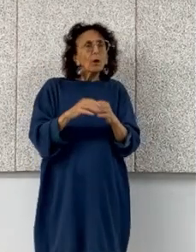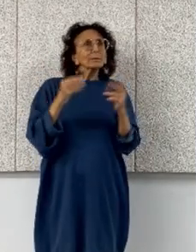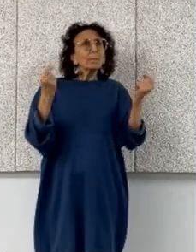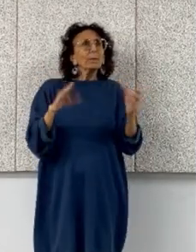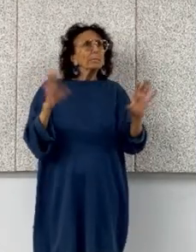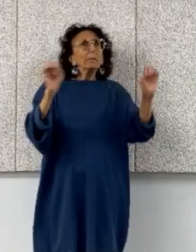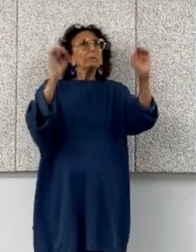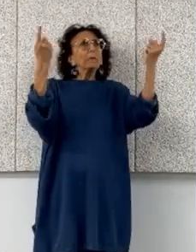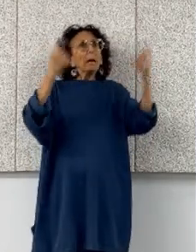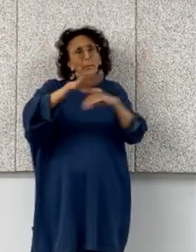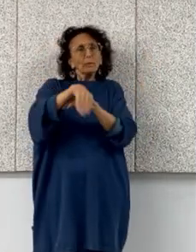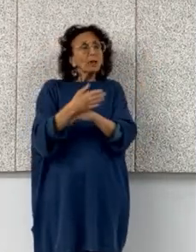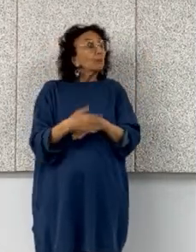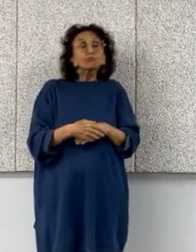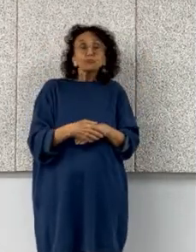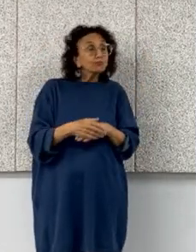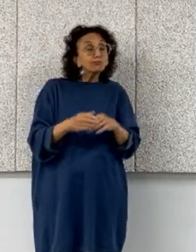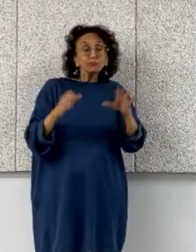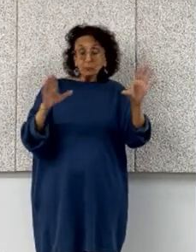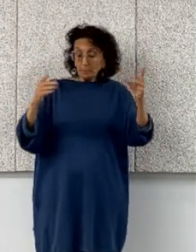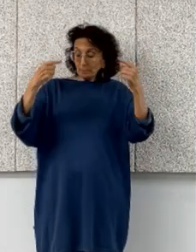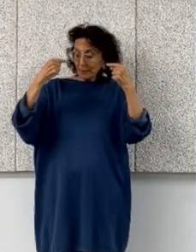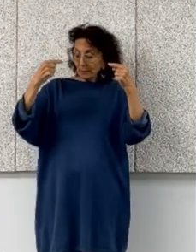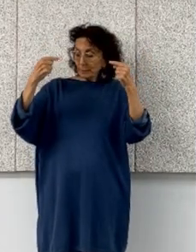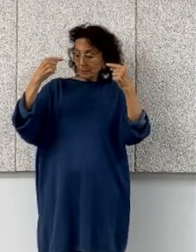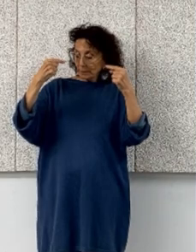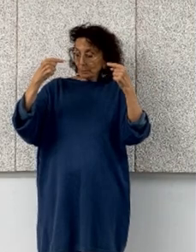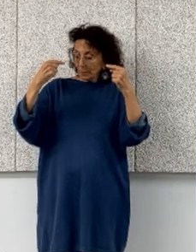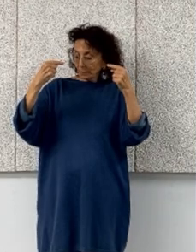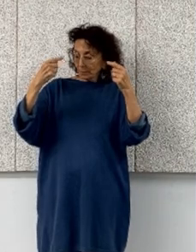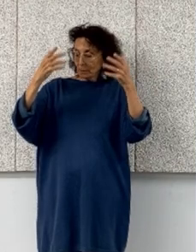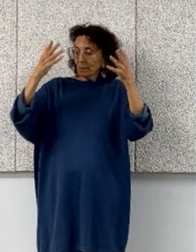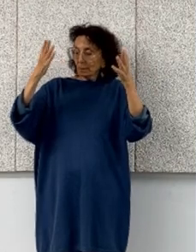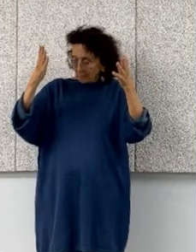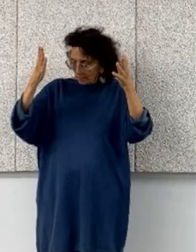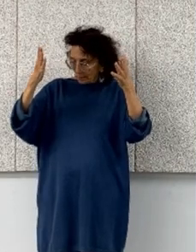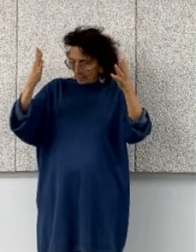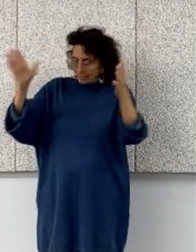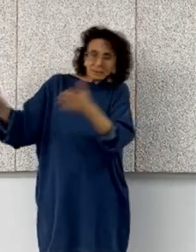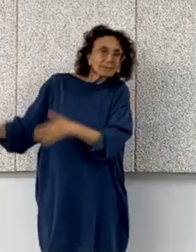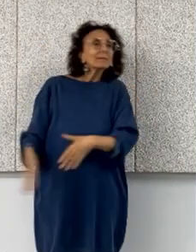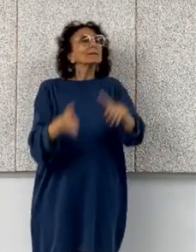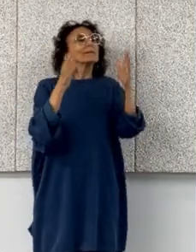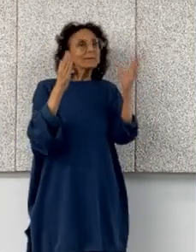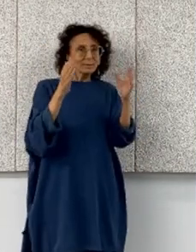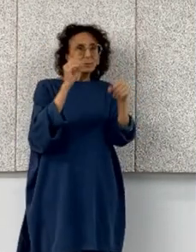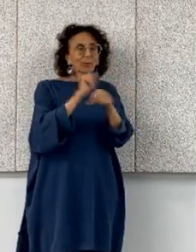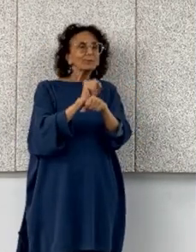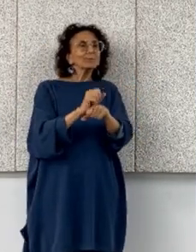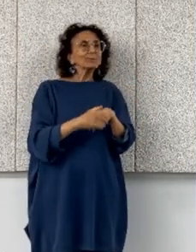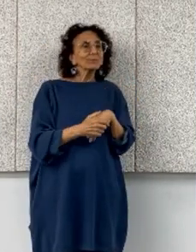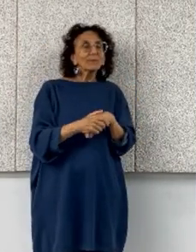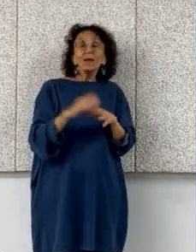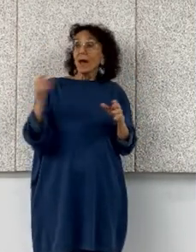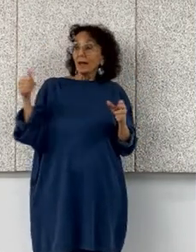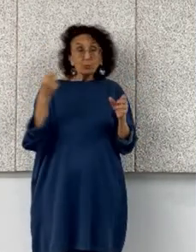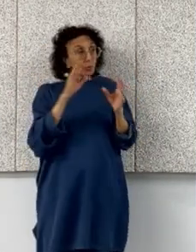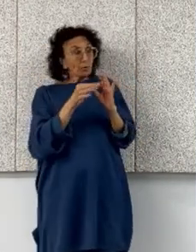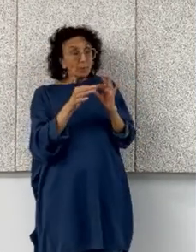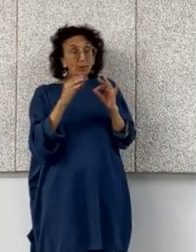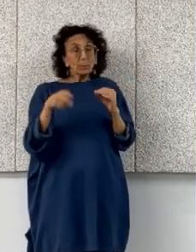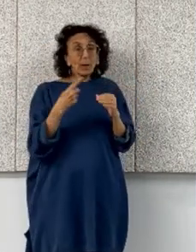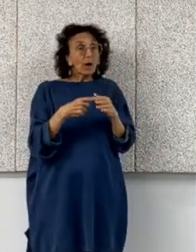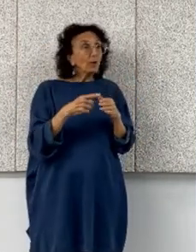night. And I think also the what you said about understanding that the day has ended, you know,